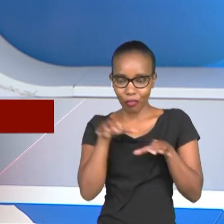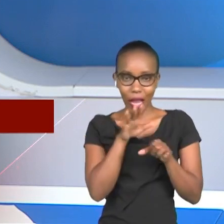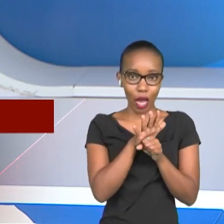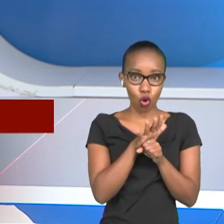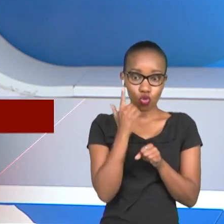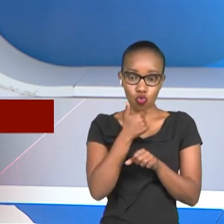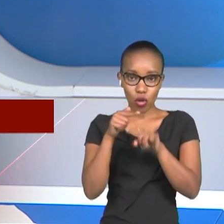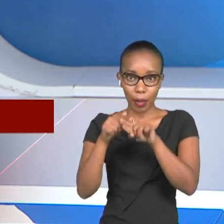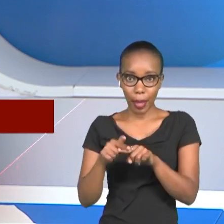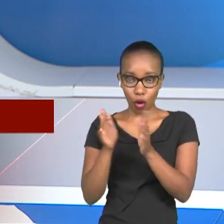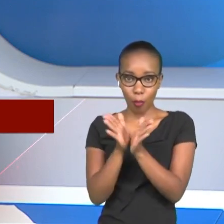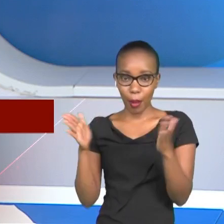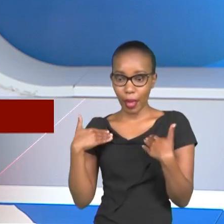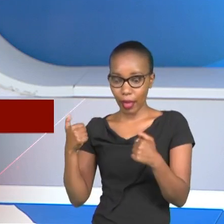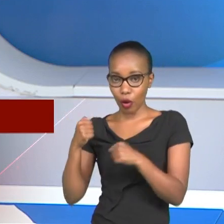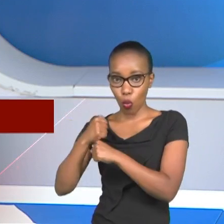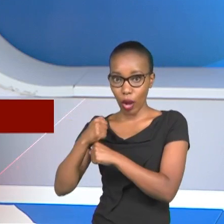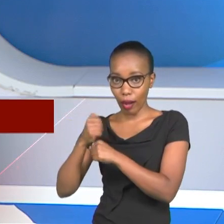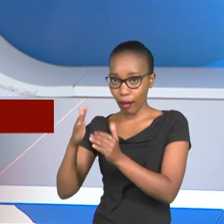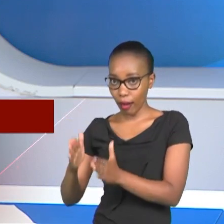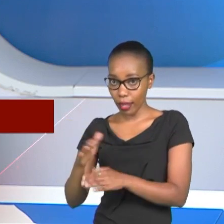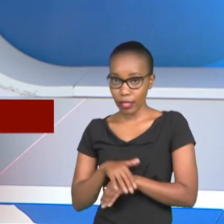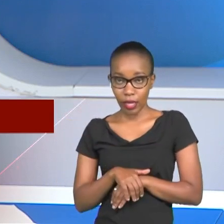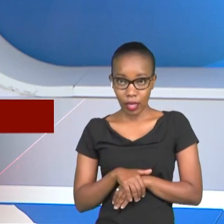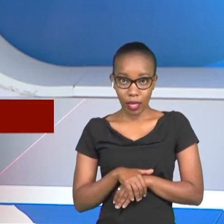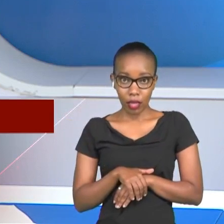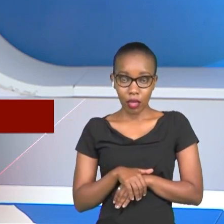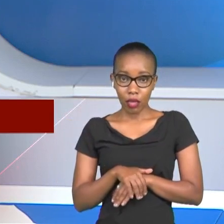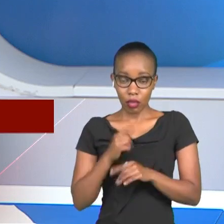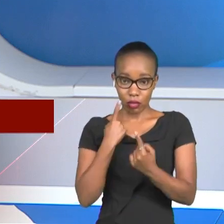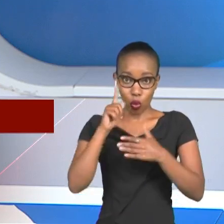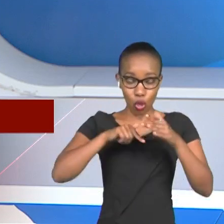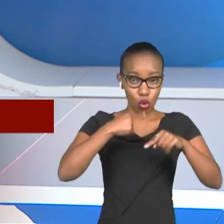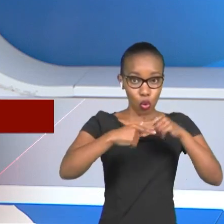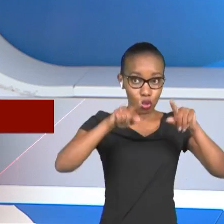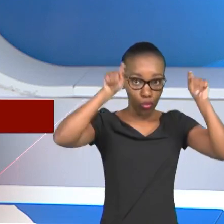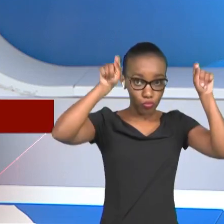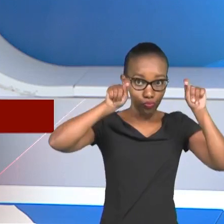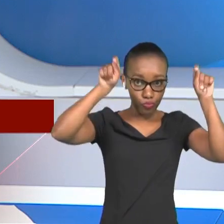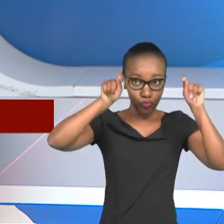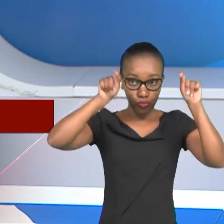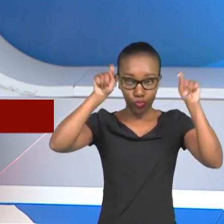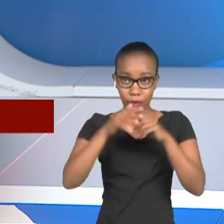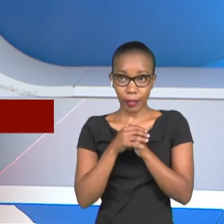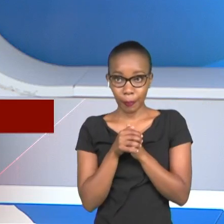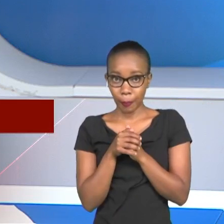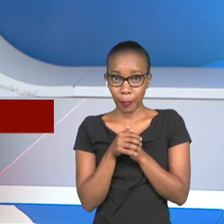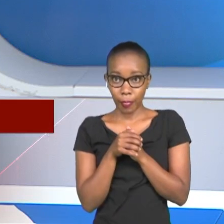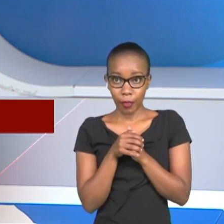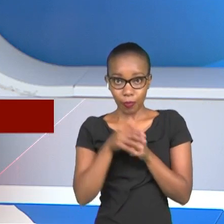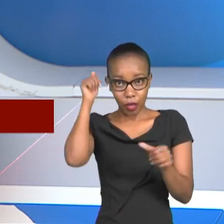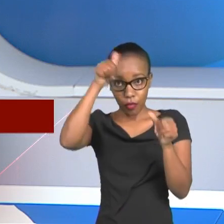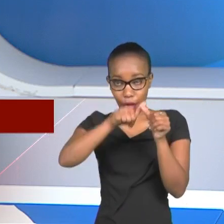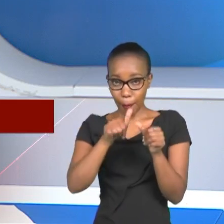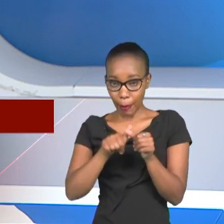care. This even as doctors are set to commence their strike in 5 days. We will also recap the just concluded